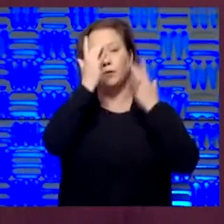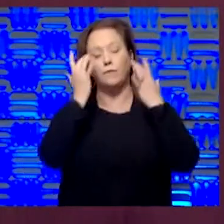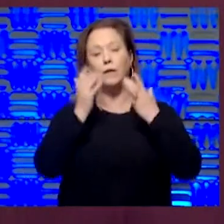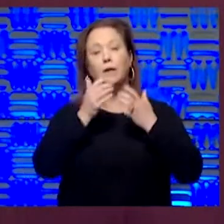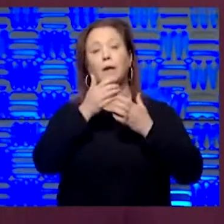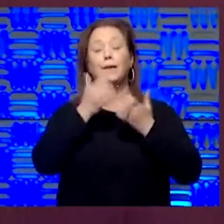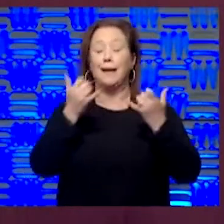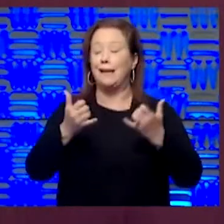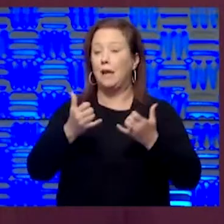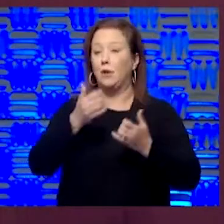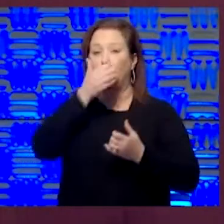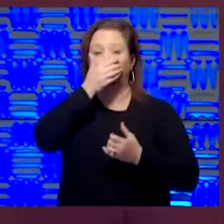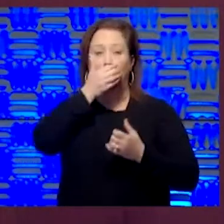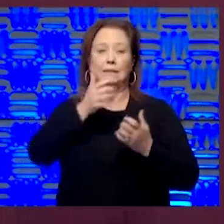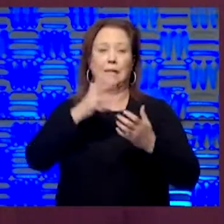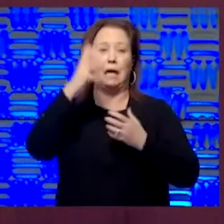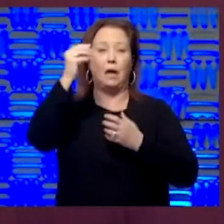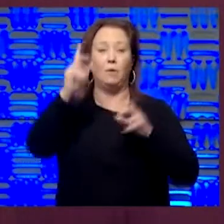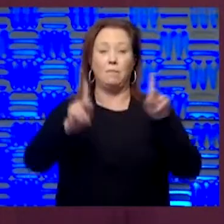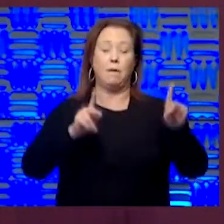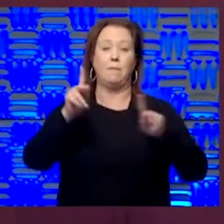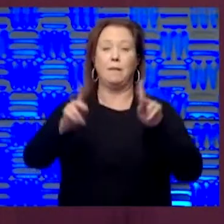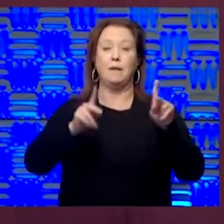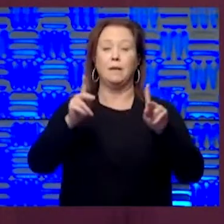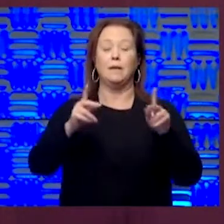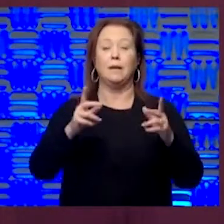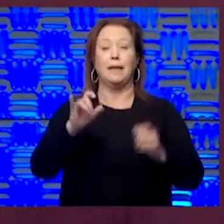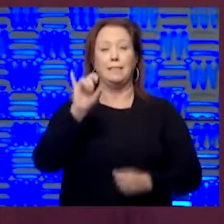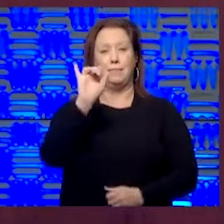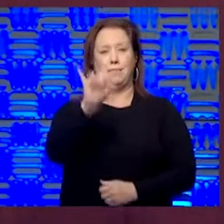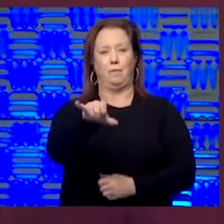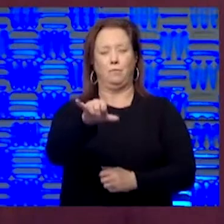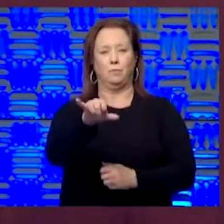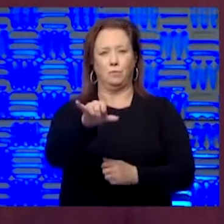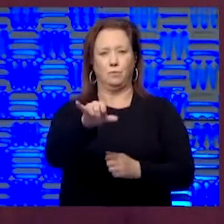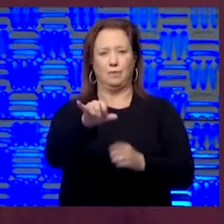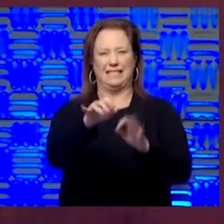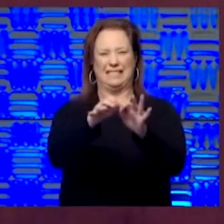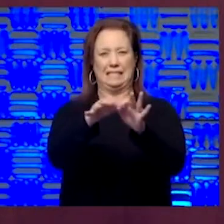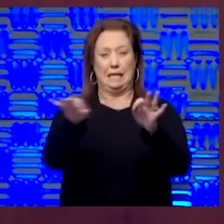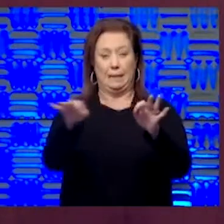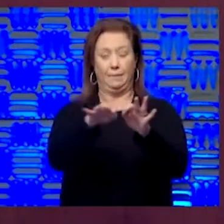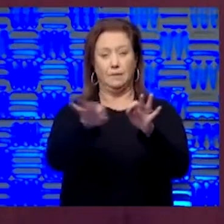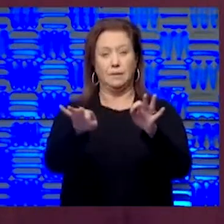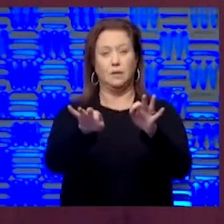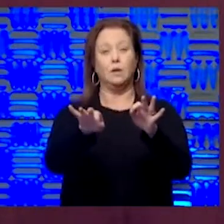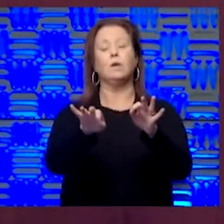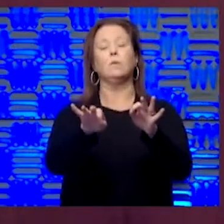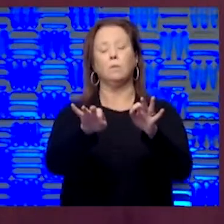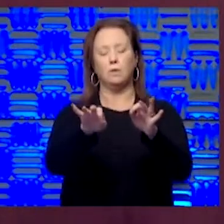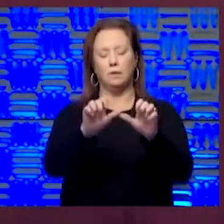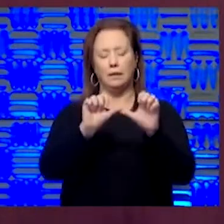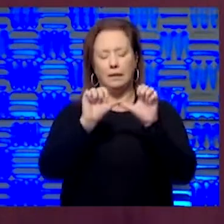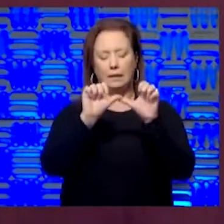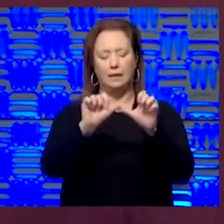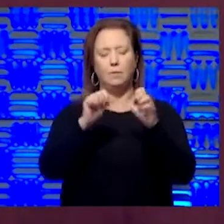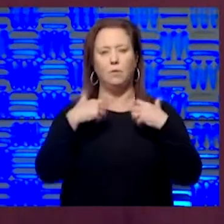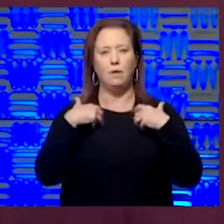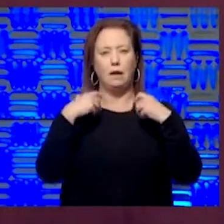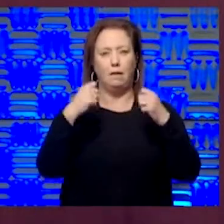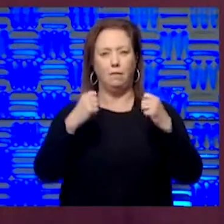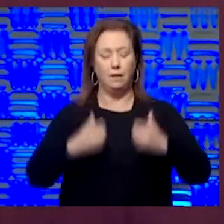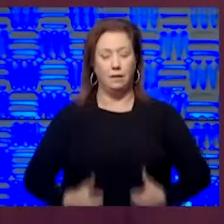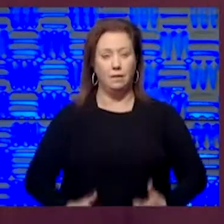mask now and in the grocery stores in public and things like that. Those are the things that will keep folks alive and healthy